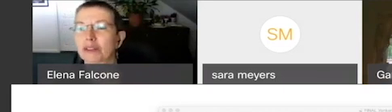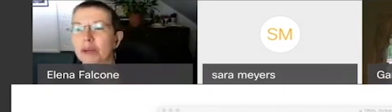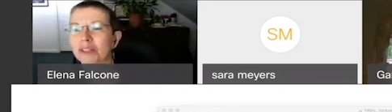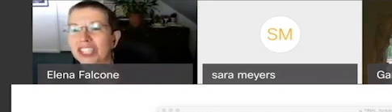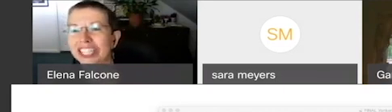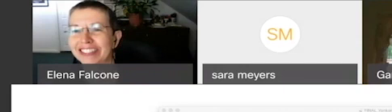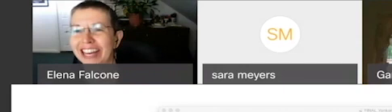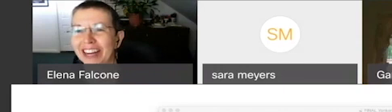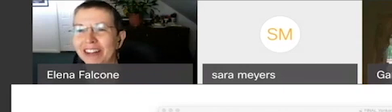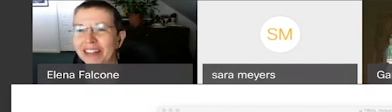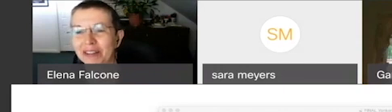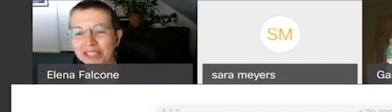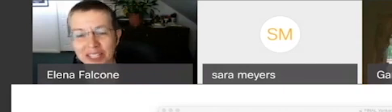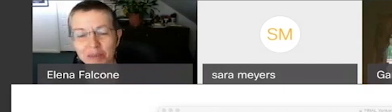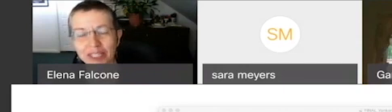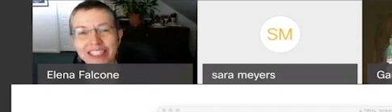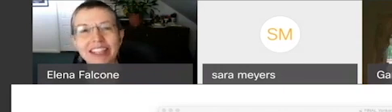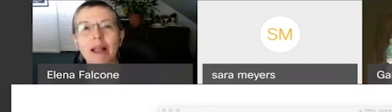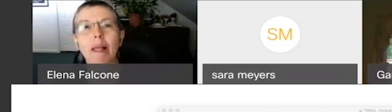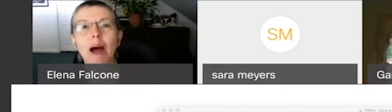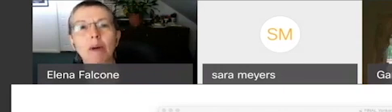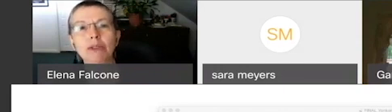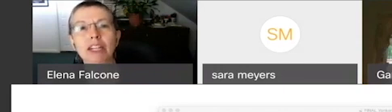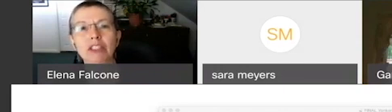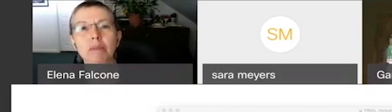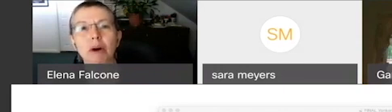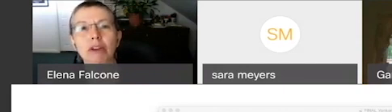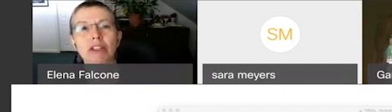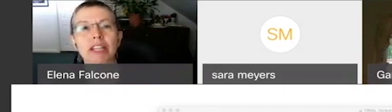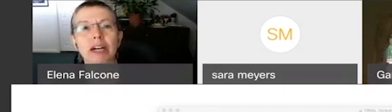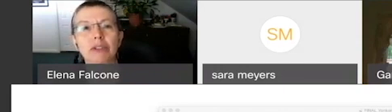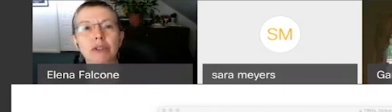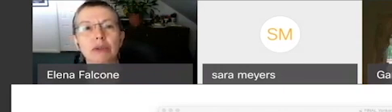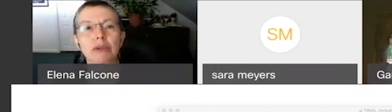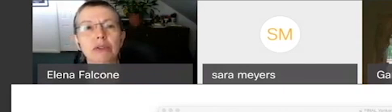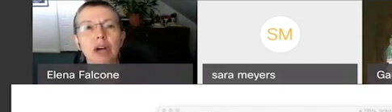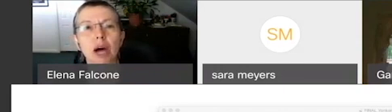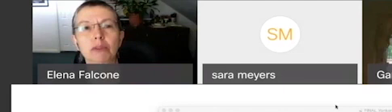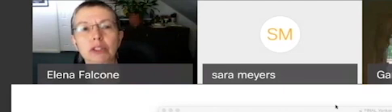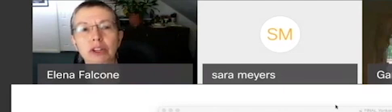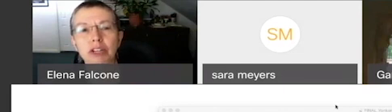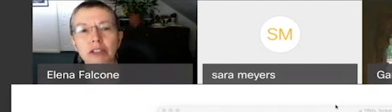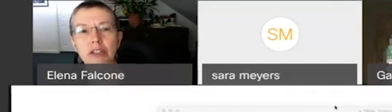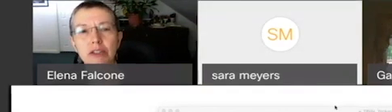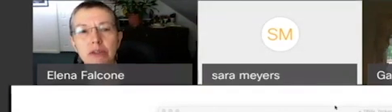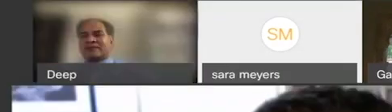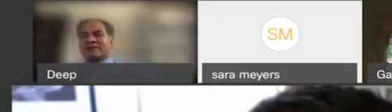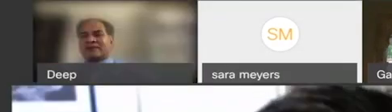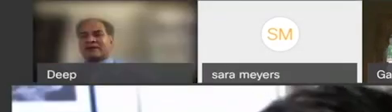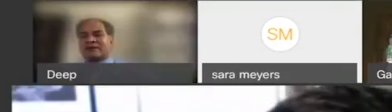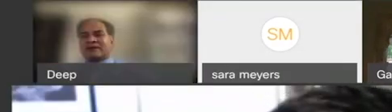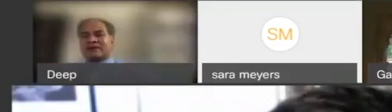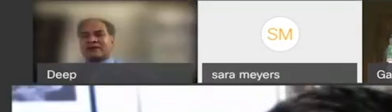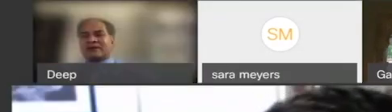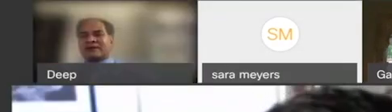of the changes that have taken place. I'm also actually going to pause right now to stop sharing this presentation deck.